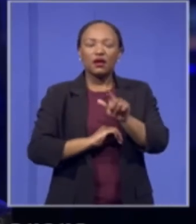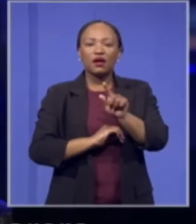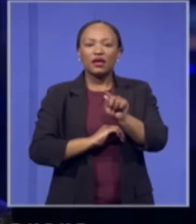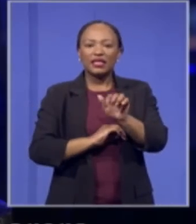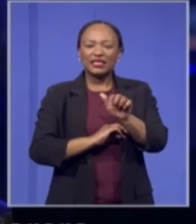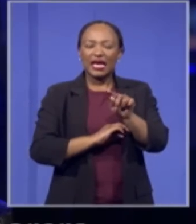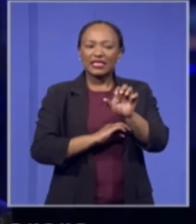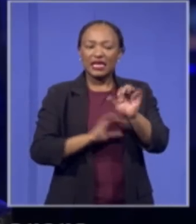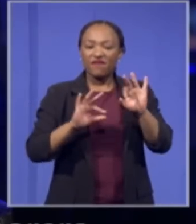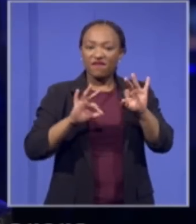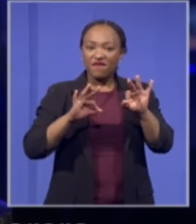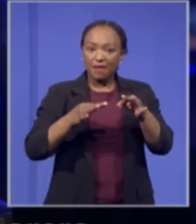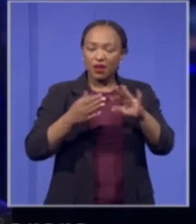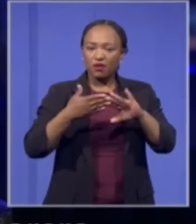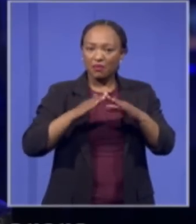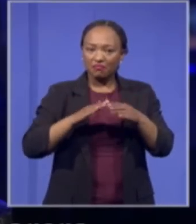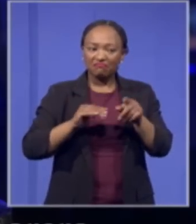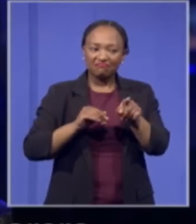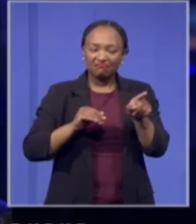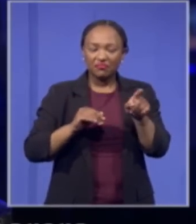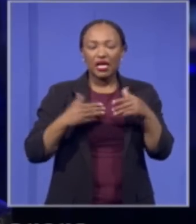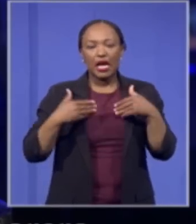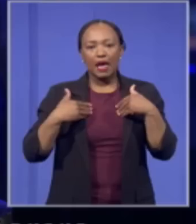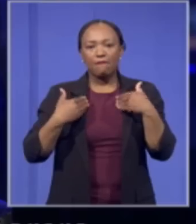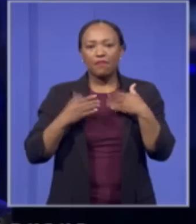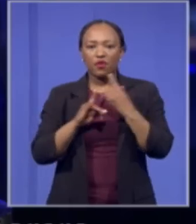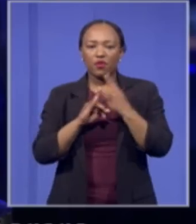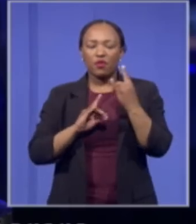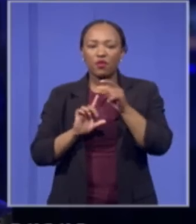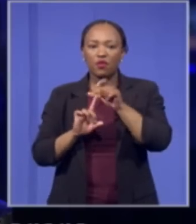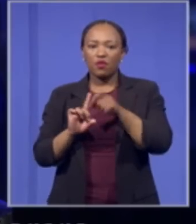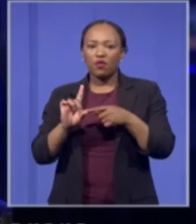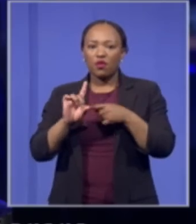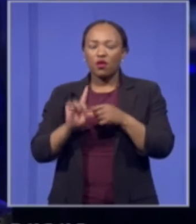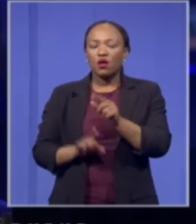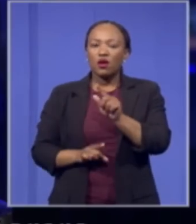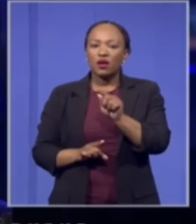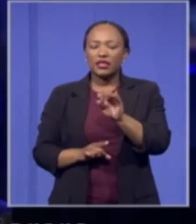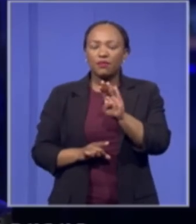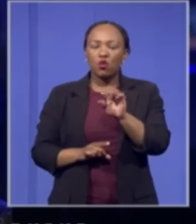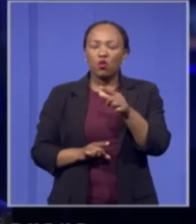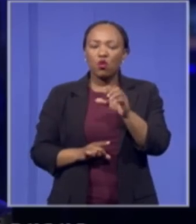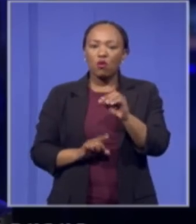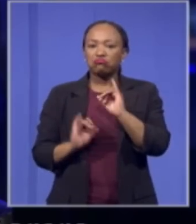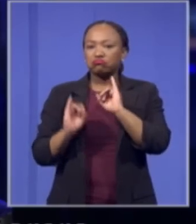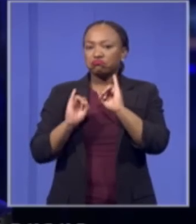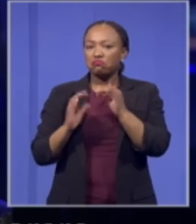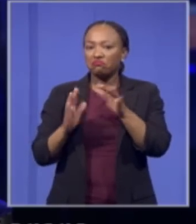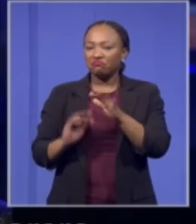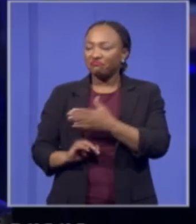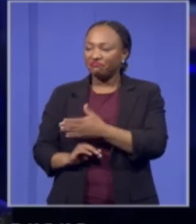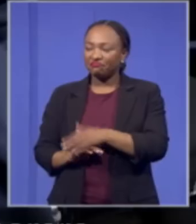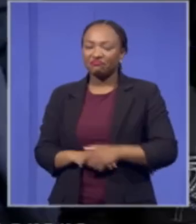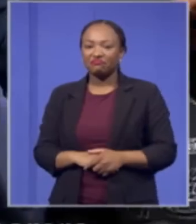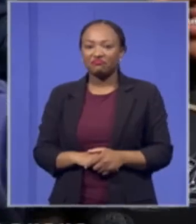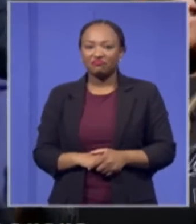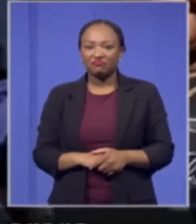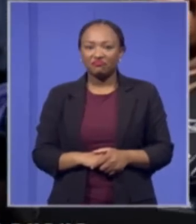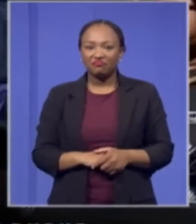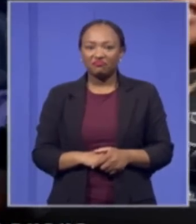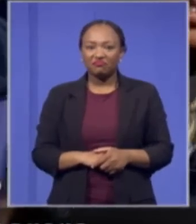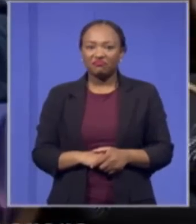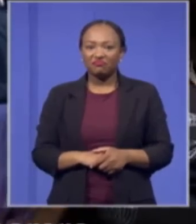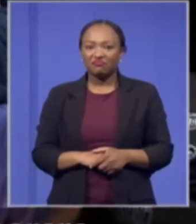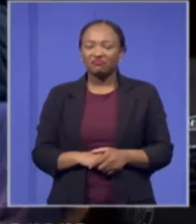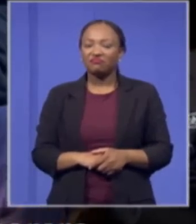ba thabetse tlholo ya hae. Moqolotsi wa rona wa ditaba Tebogo Phakedi o buisane le bona. Re tla go wena jana